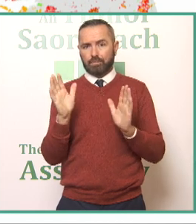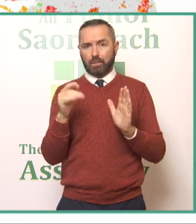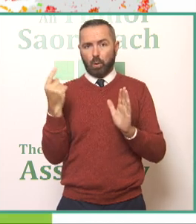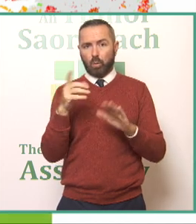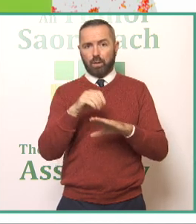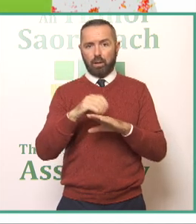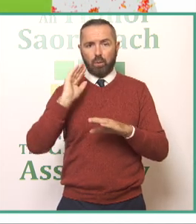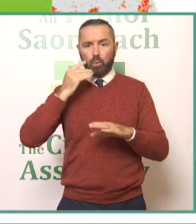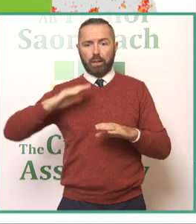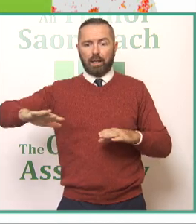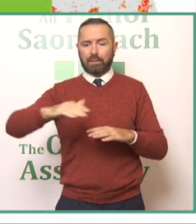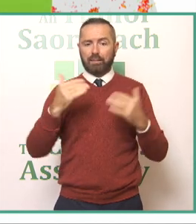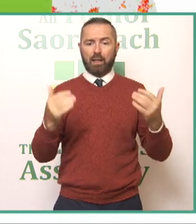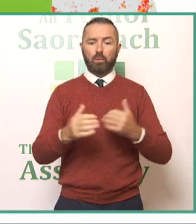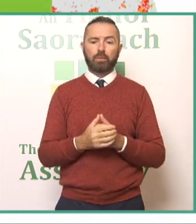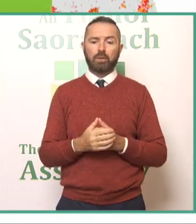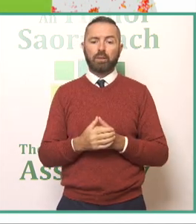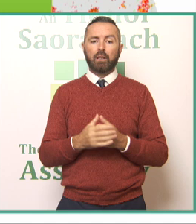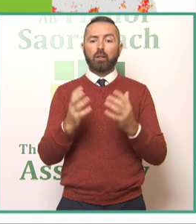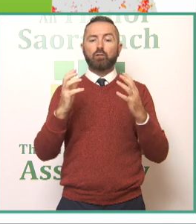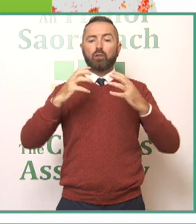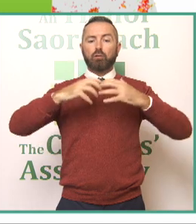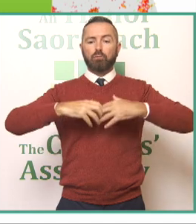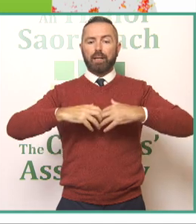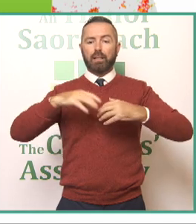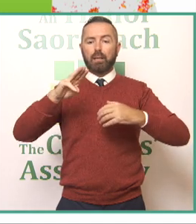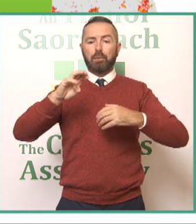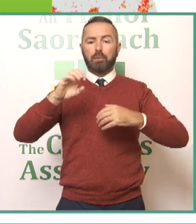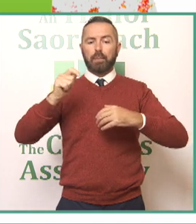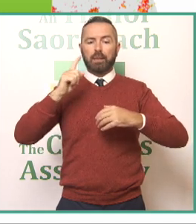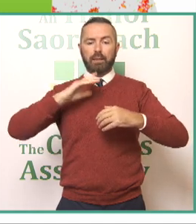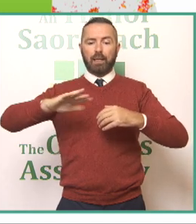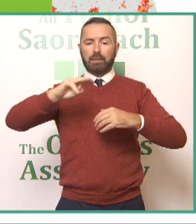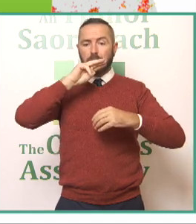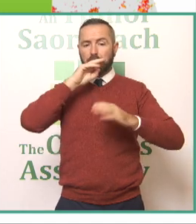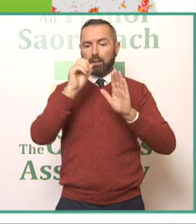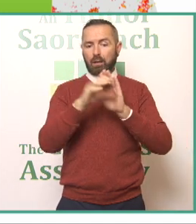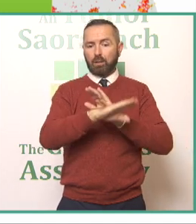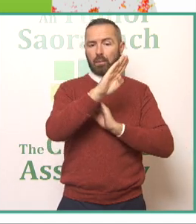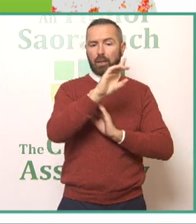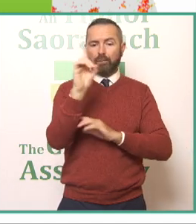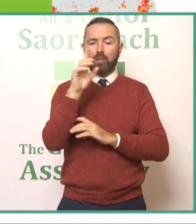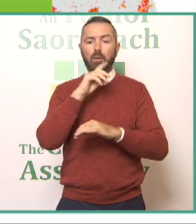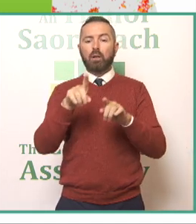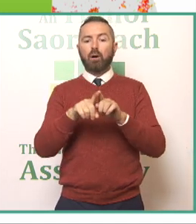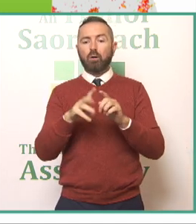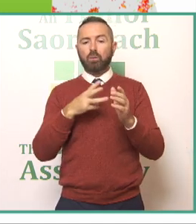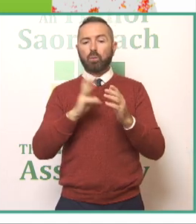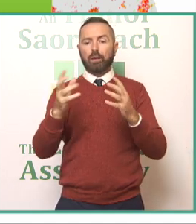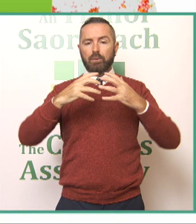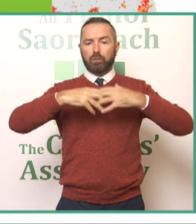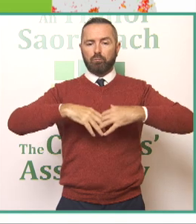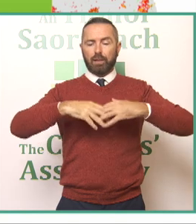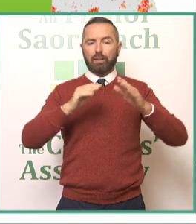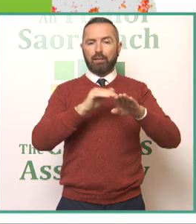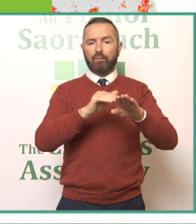now. So degraded peatlands, not only does that mean loss of biodiversity, but equally when we have degraded peatlands,